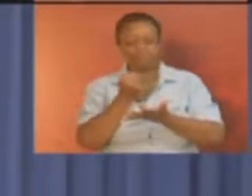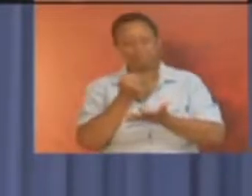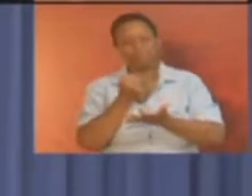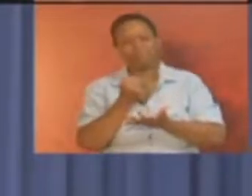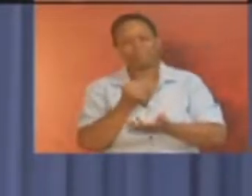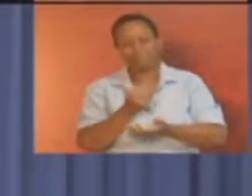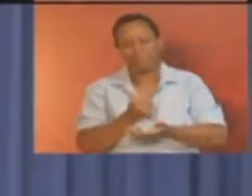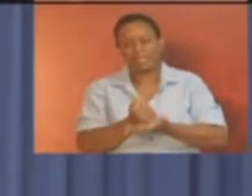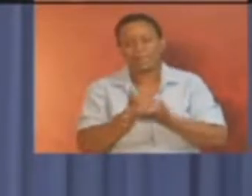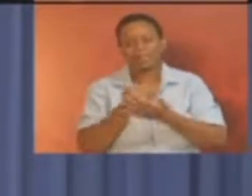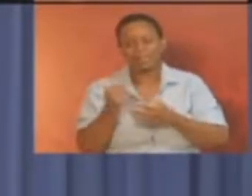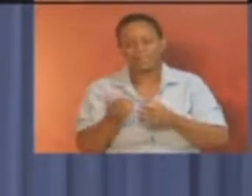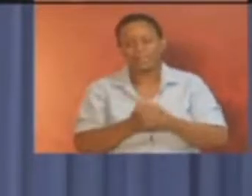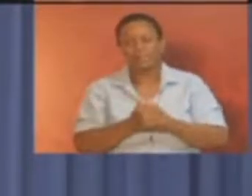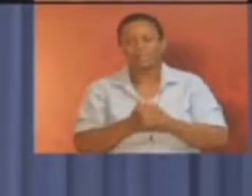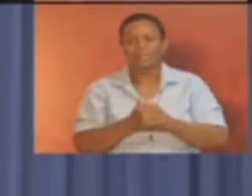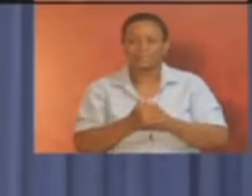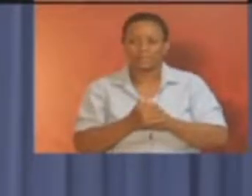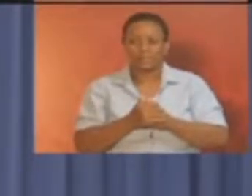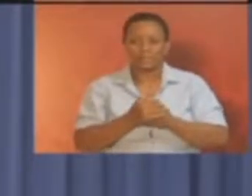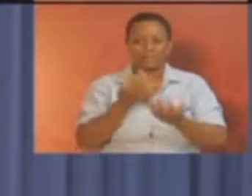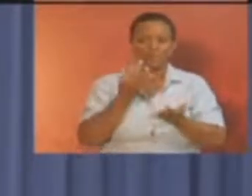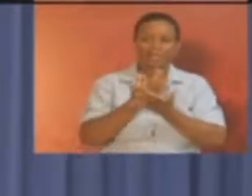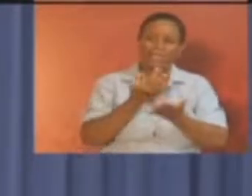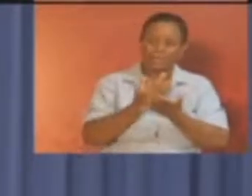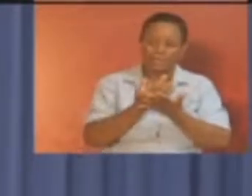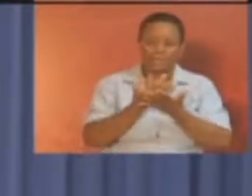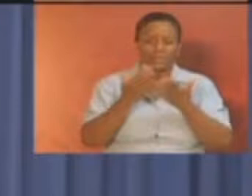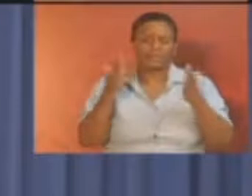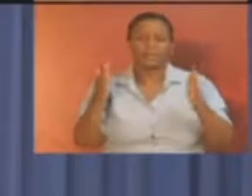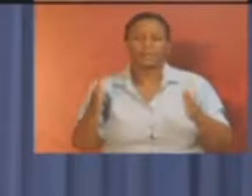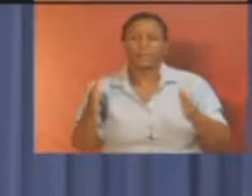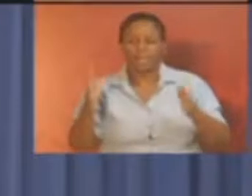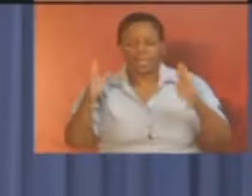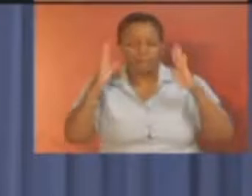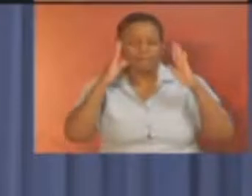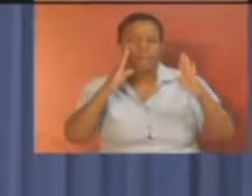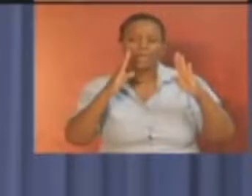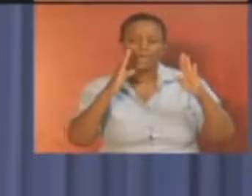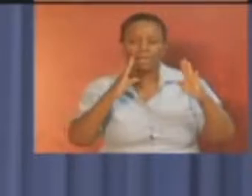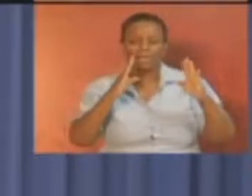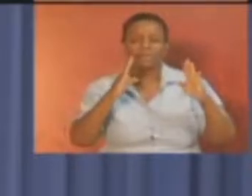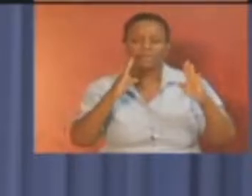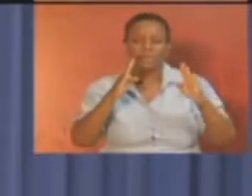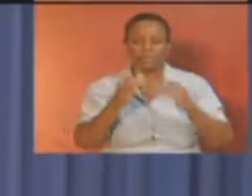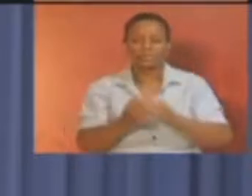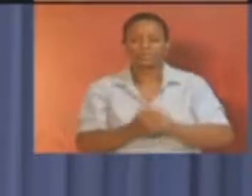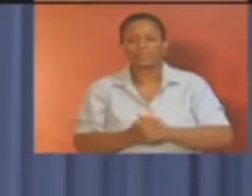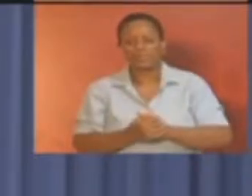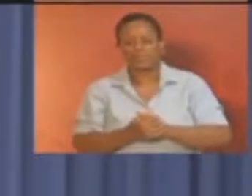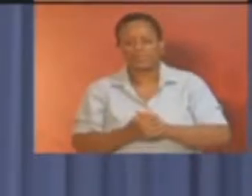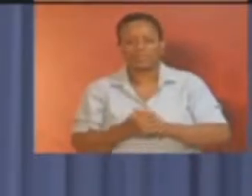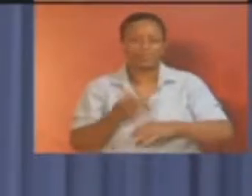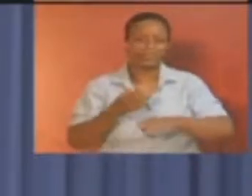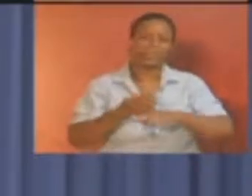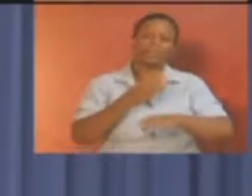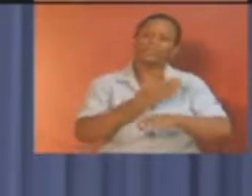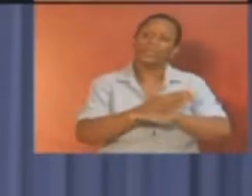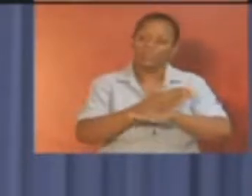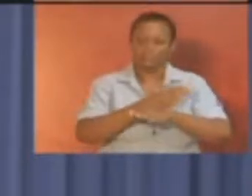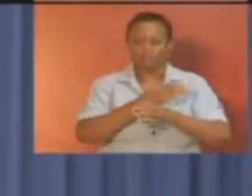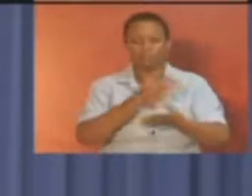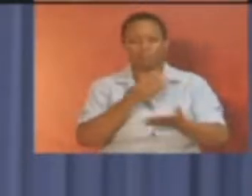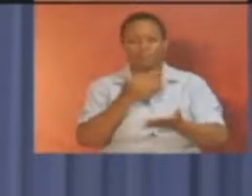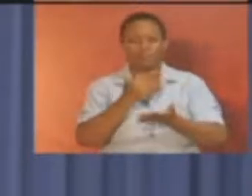working on it now, and he will speak to the country on Monday. And the publications of the qualifications and so on will